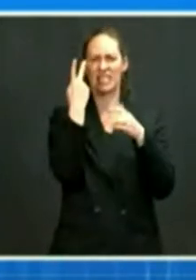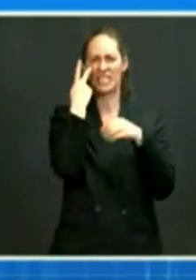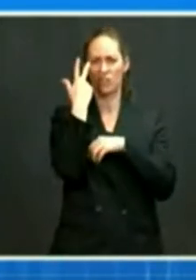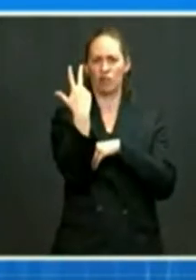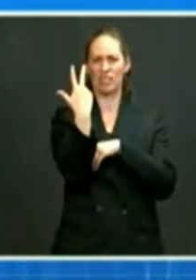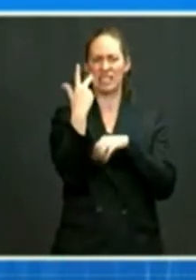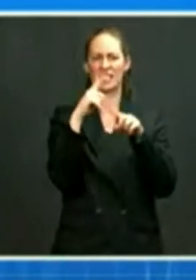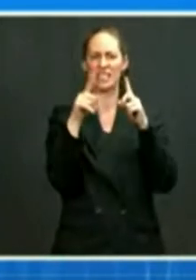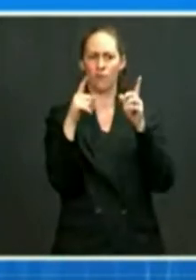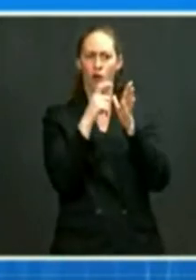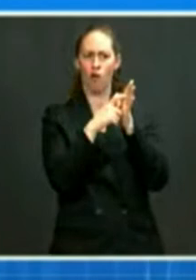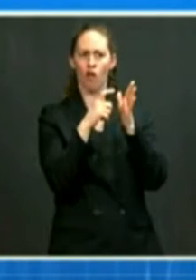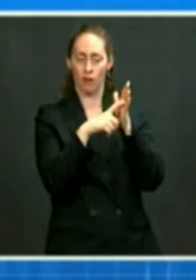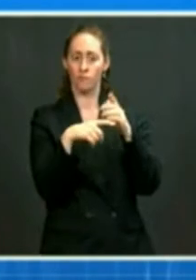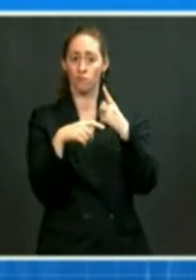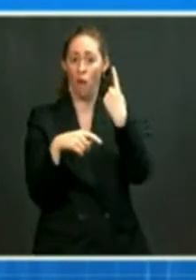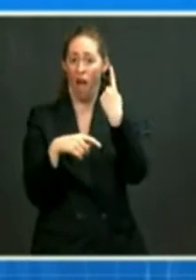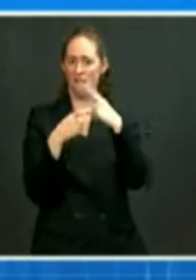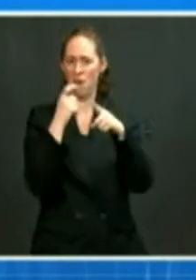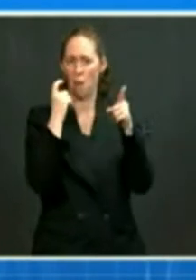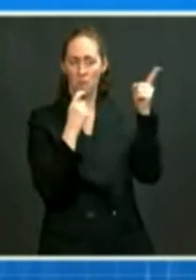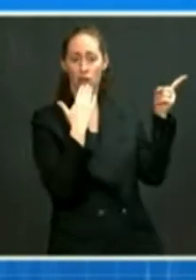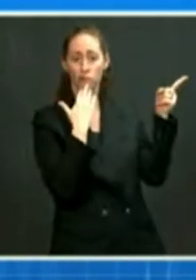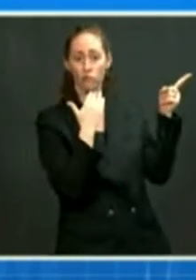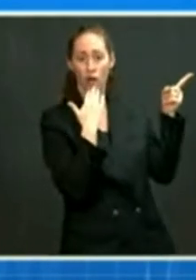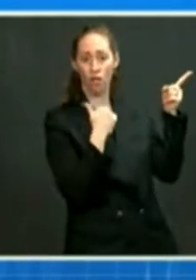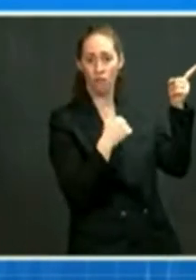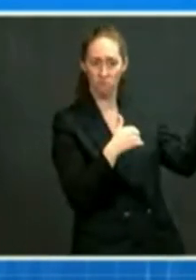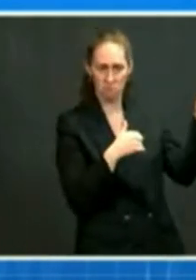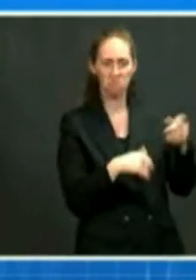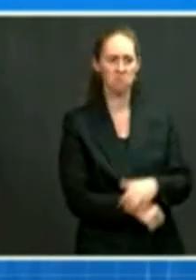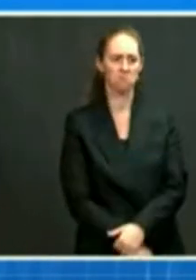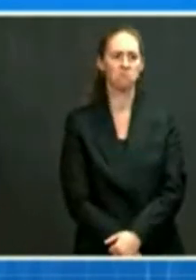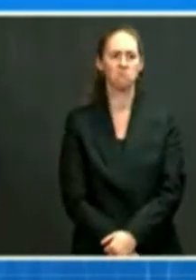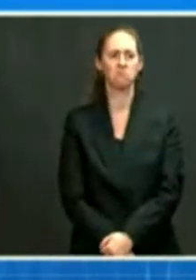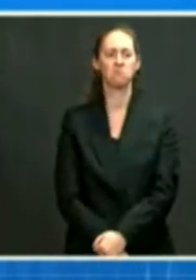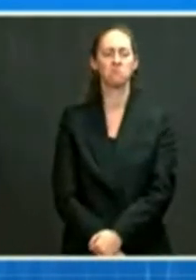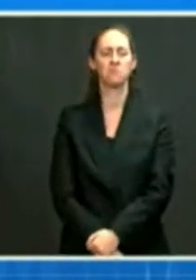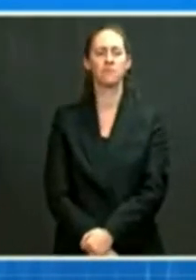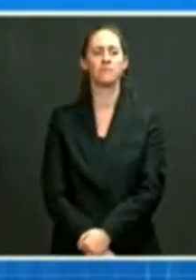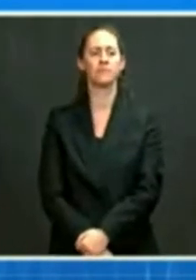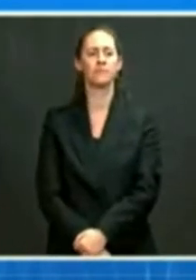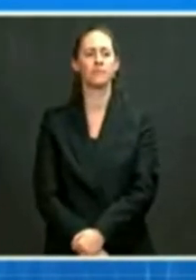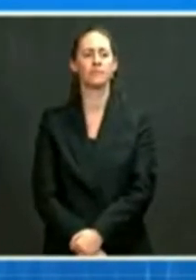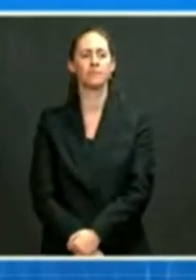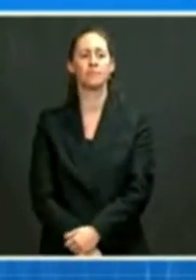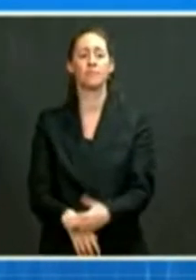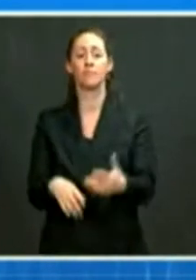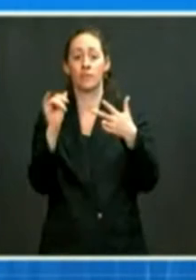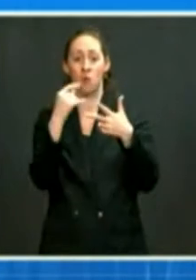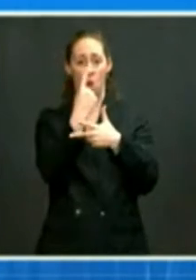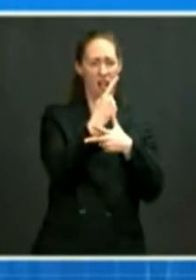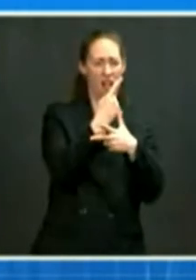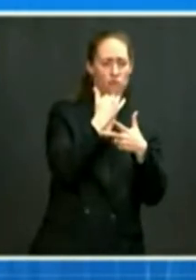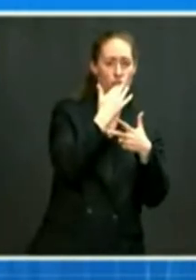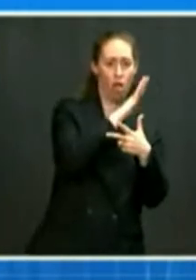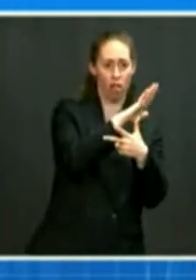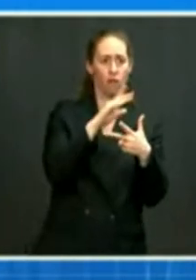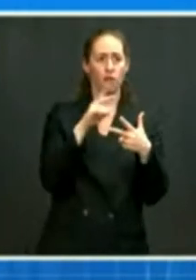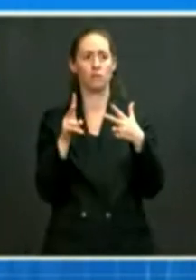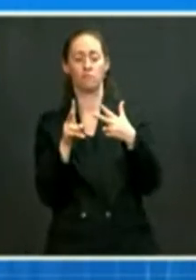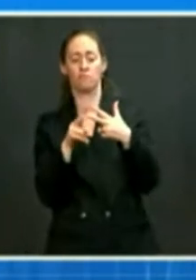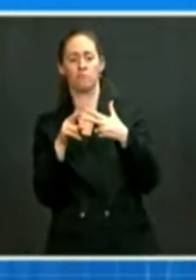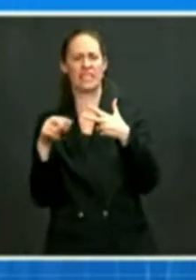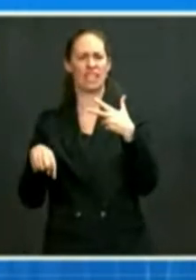Medical Association, or JAMA, on the top, and two from the United States, both published in CDC's Morbidity and Mortality